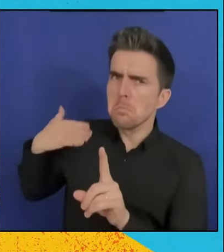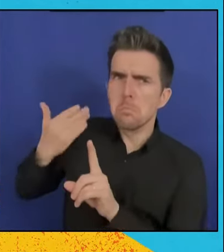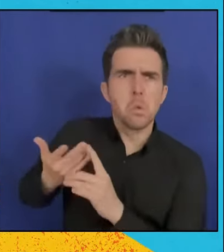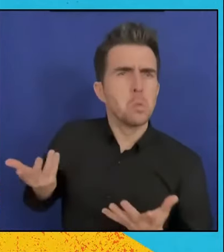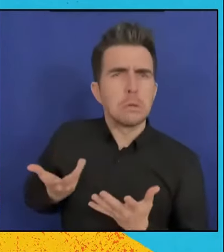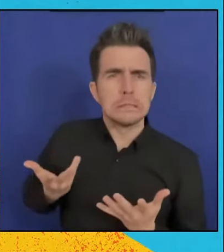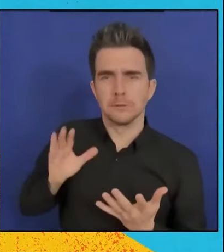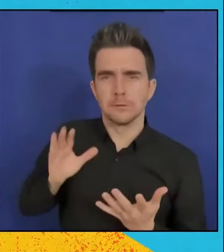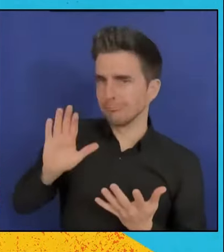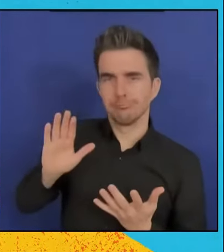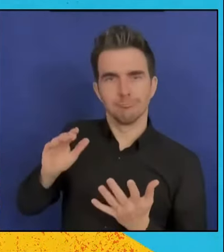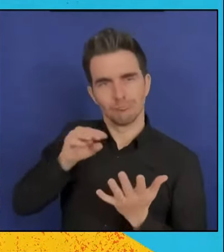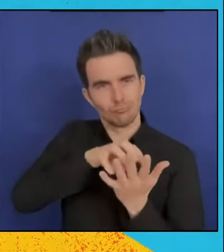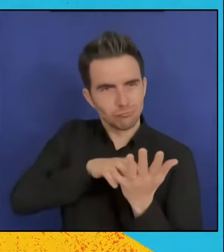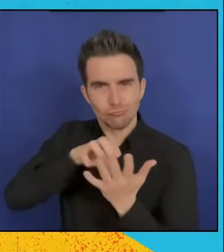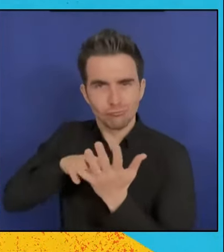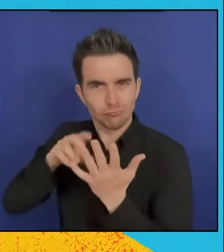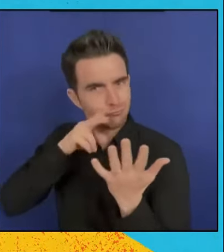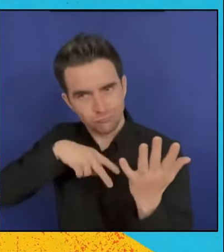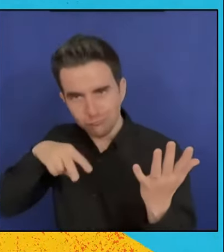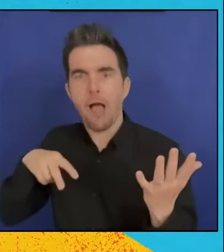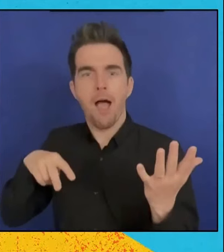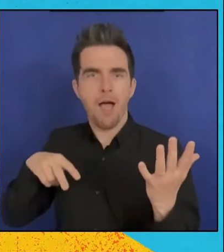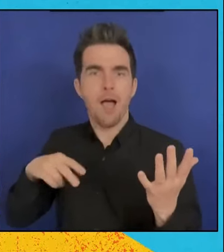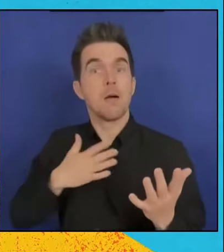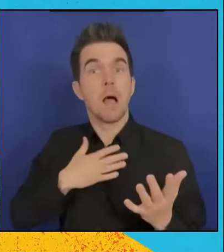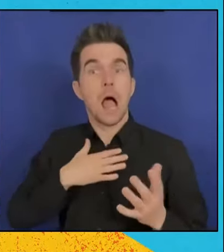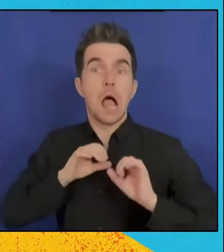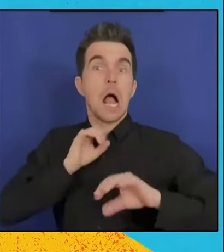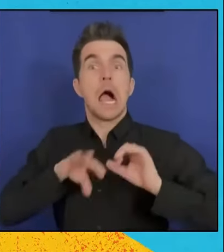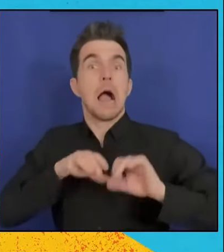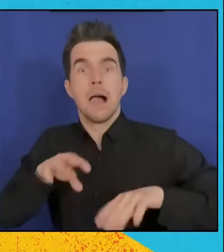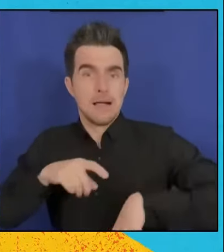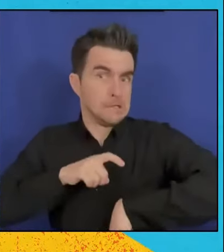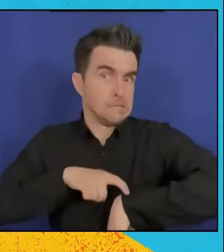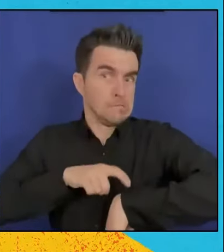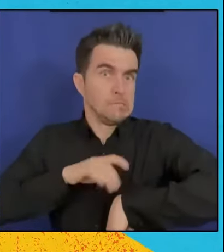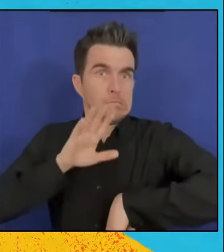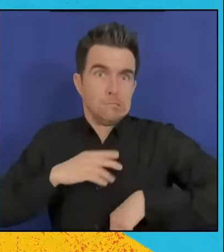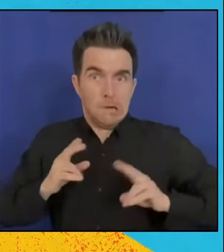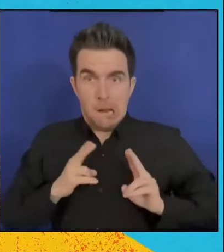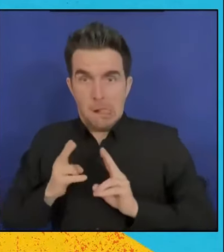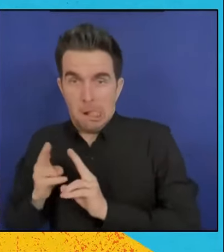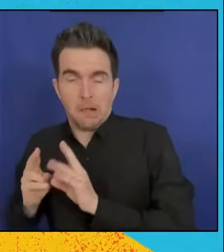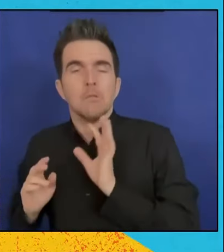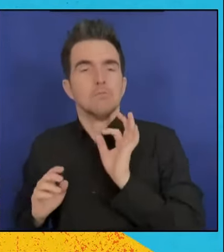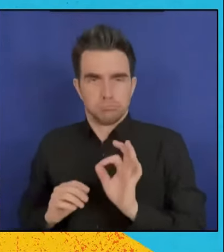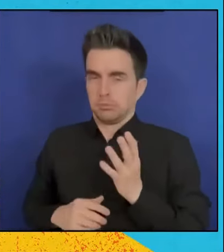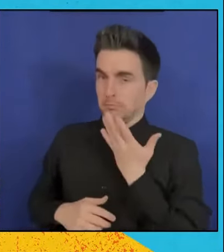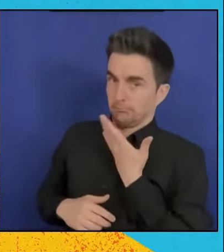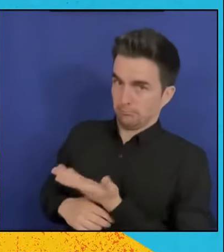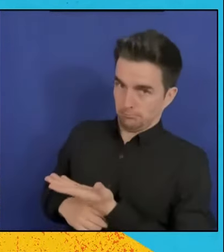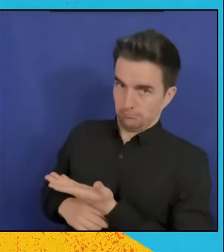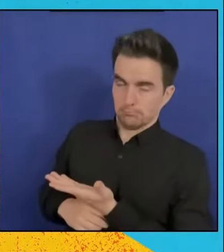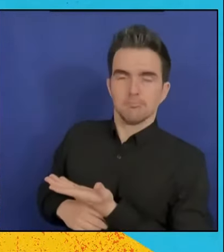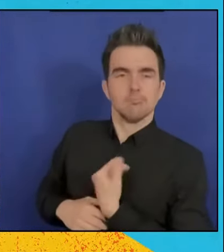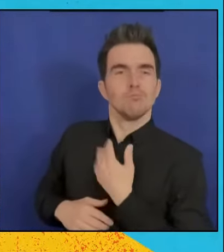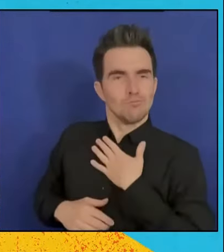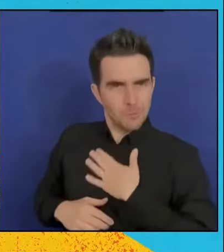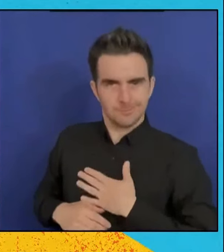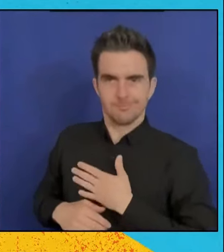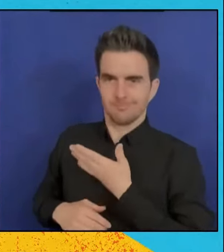with Achim Steiner. I had the privilege of interacting with him over the years, a true brains trust at the United